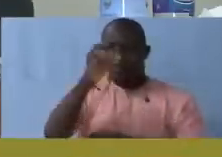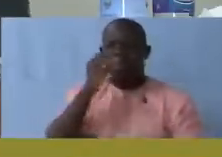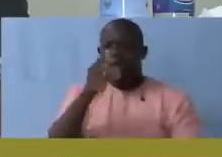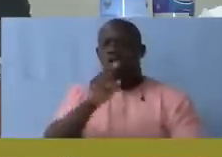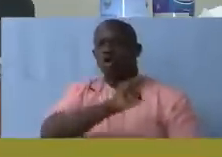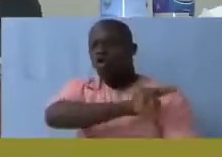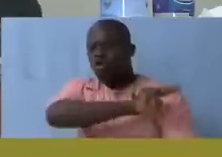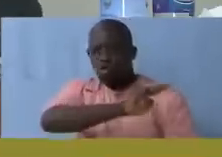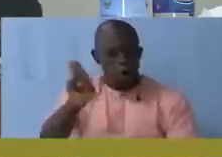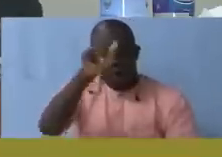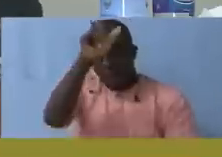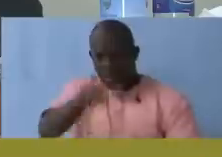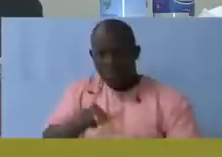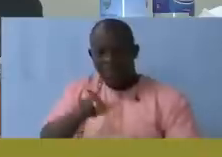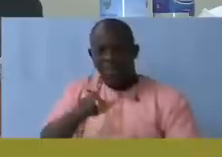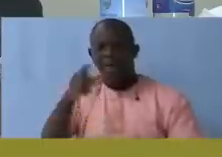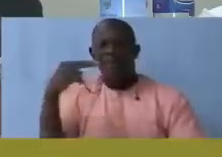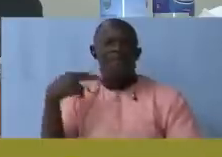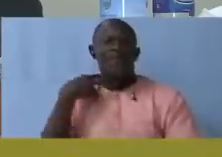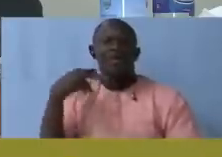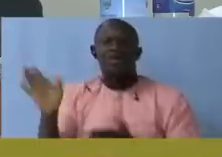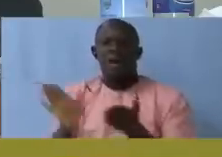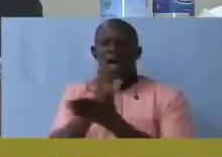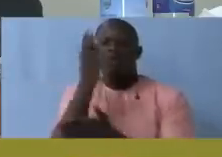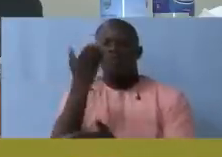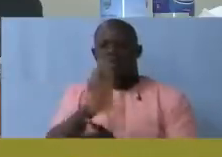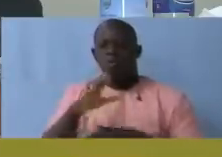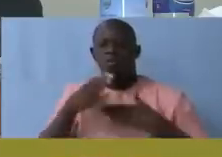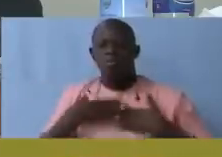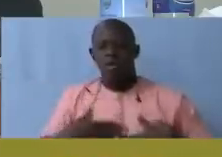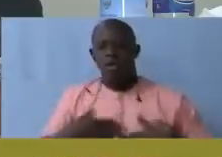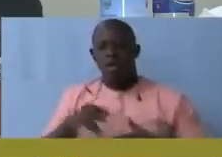cured. Do you agree with that?